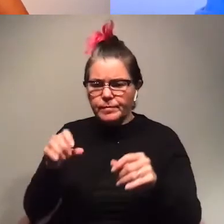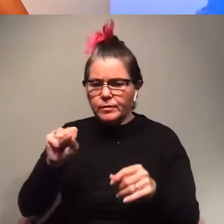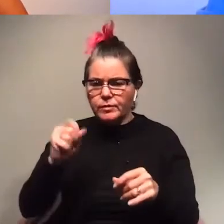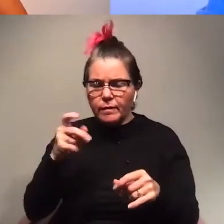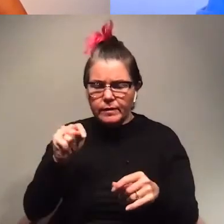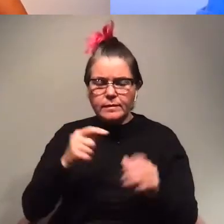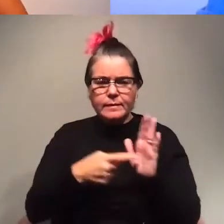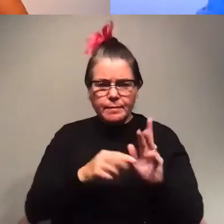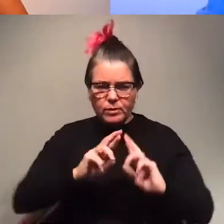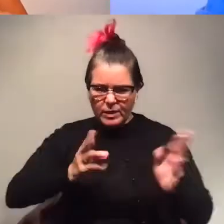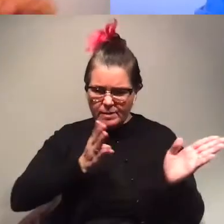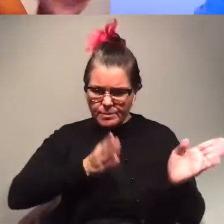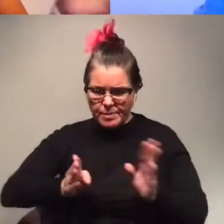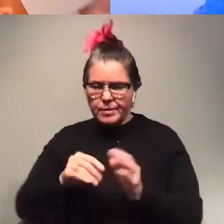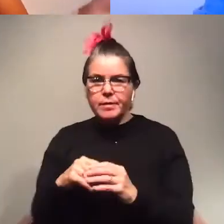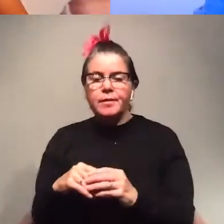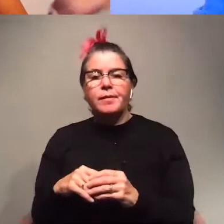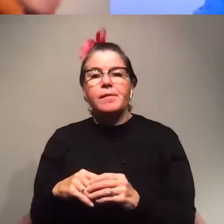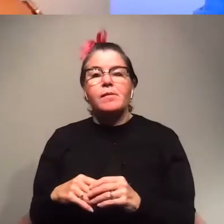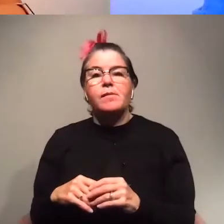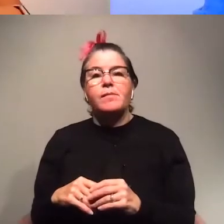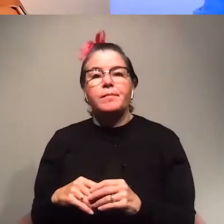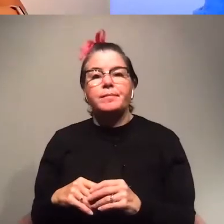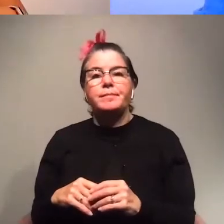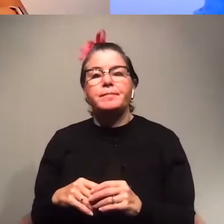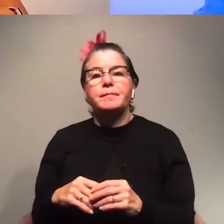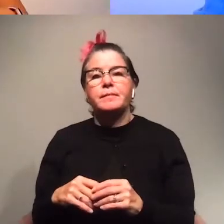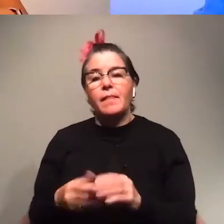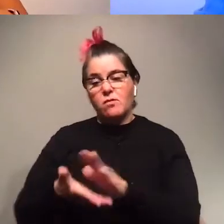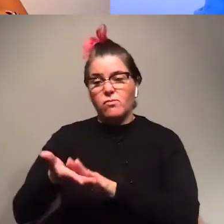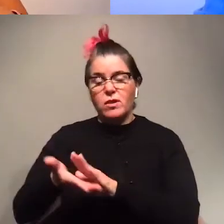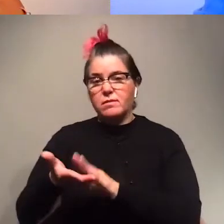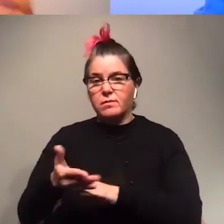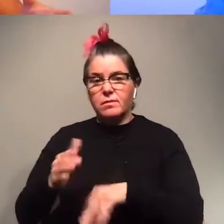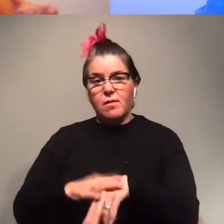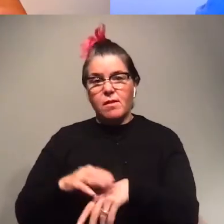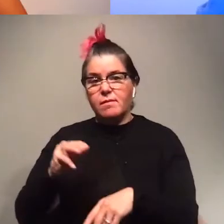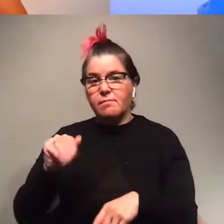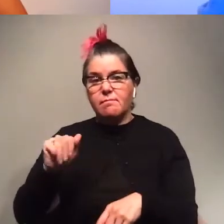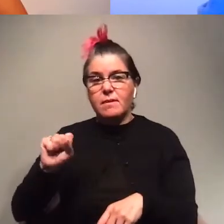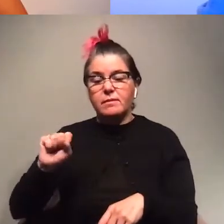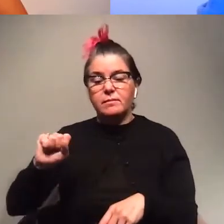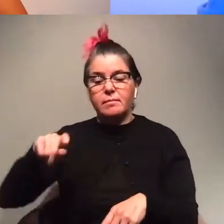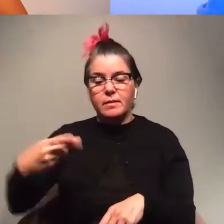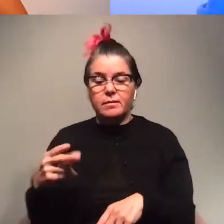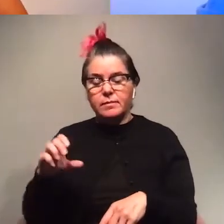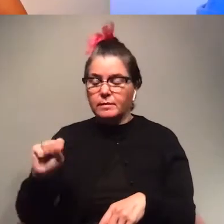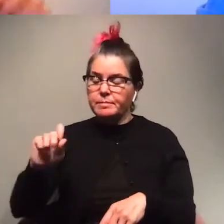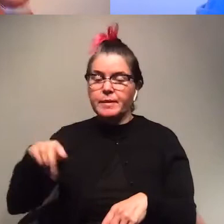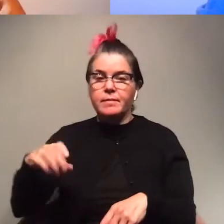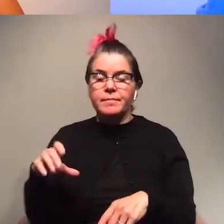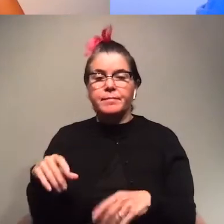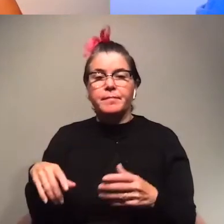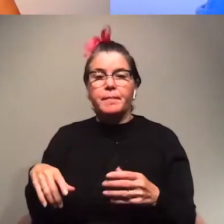already prepared. And just kind of running them on these mass specs and these instruments to